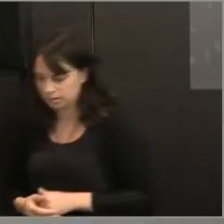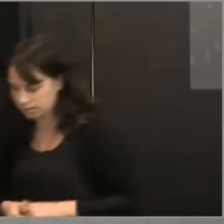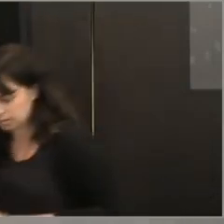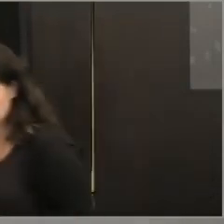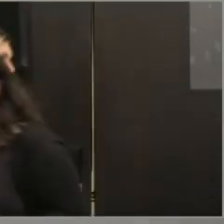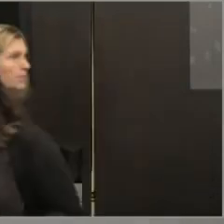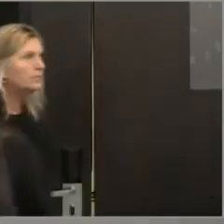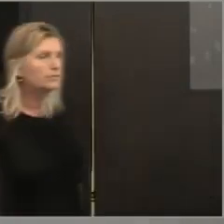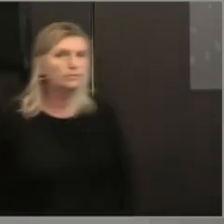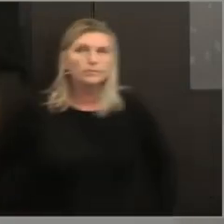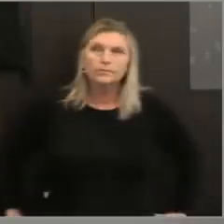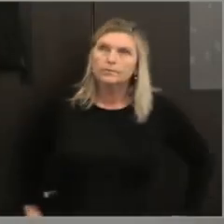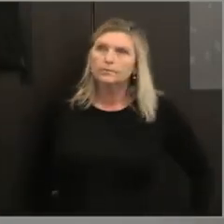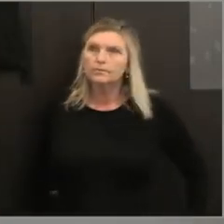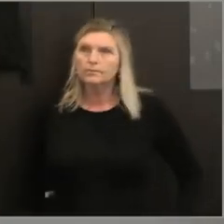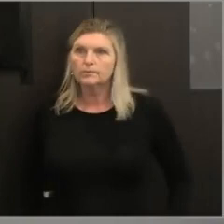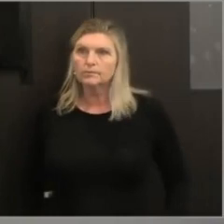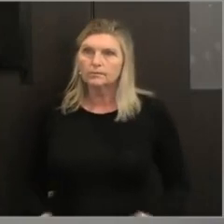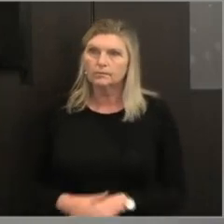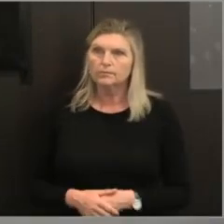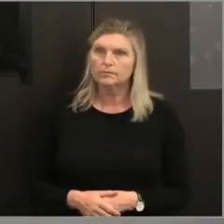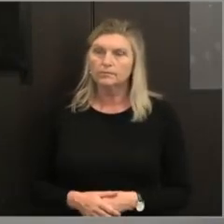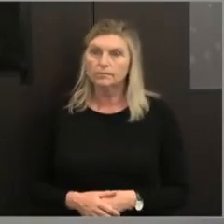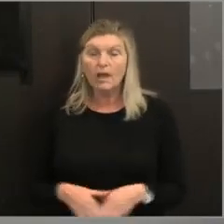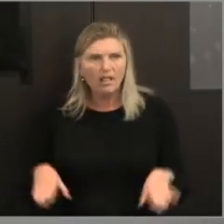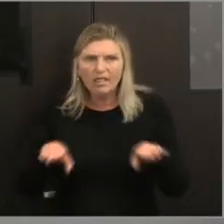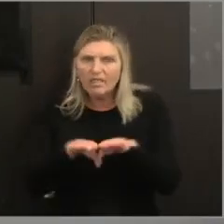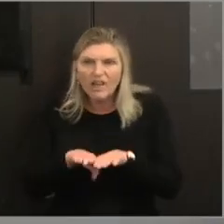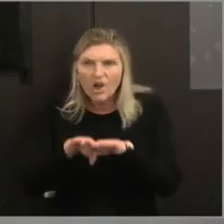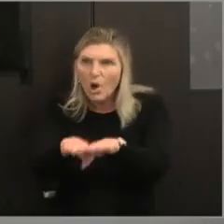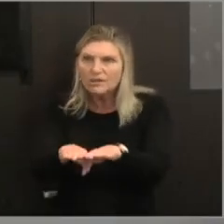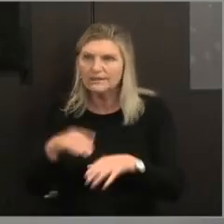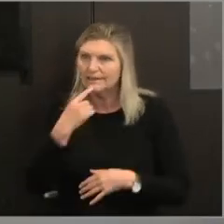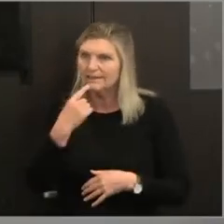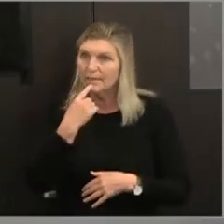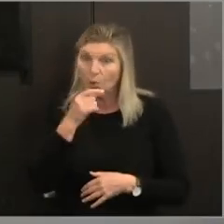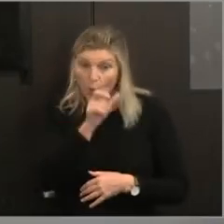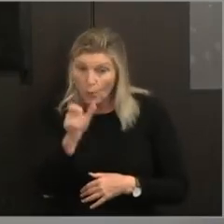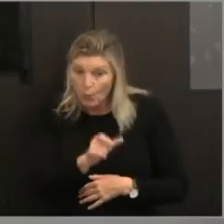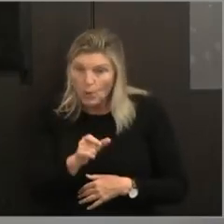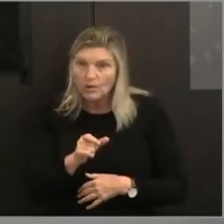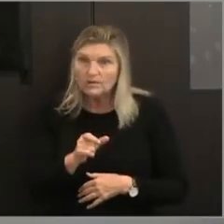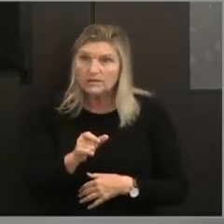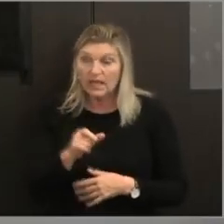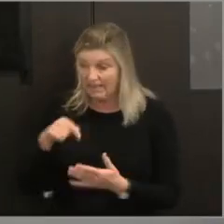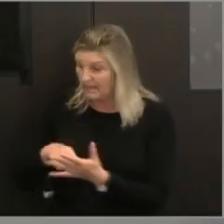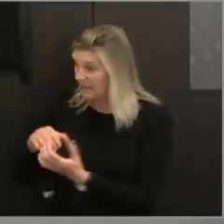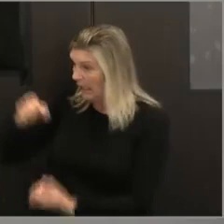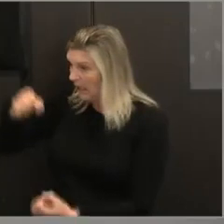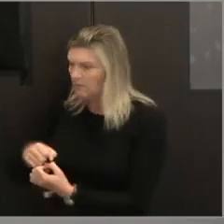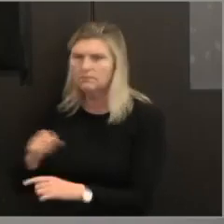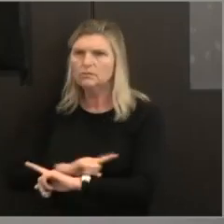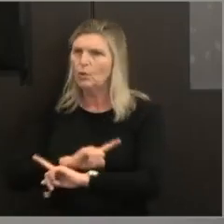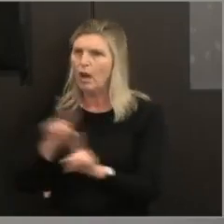The constant statements in those history that the words in Te Tiriti do not envisage or permit a cession